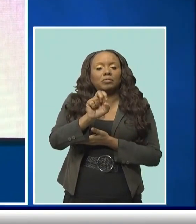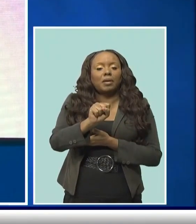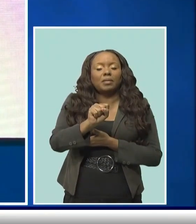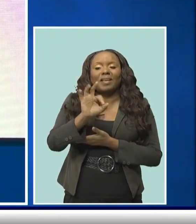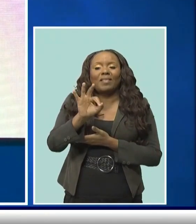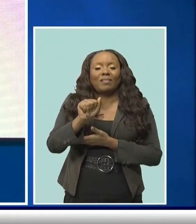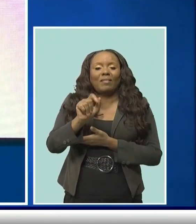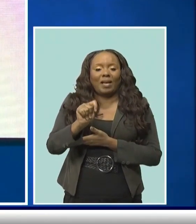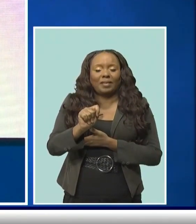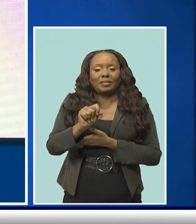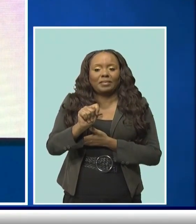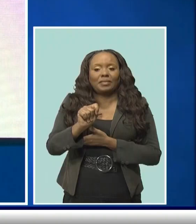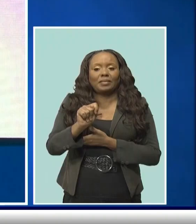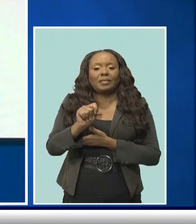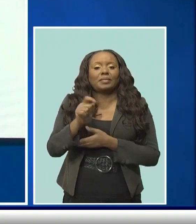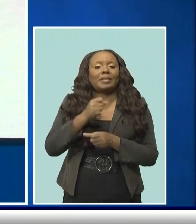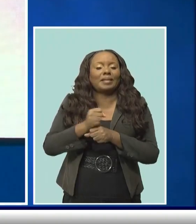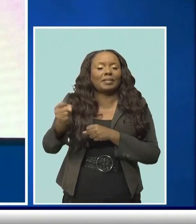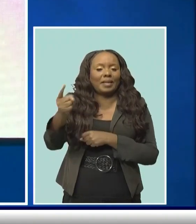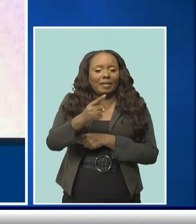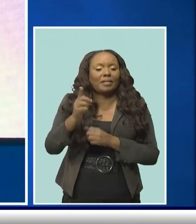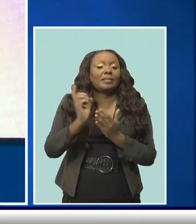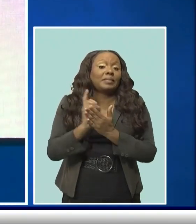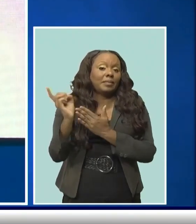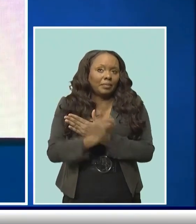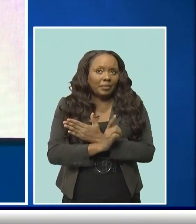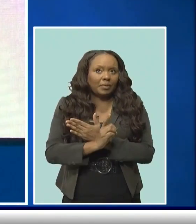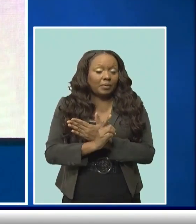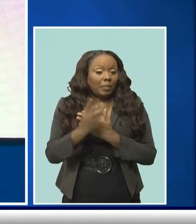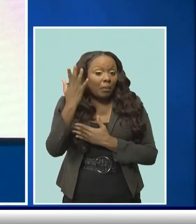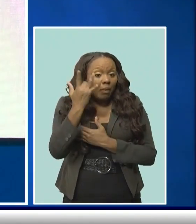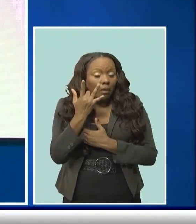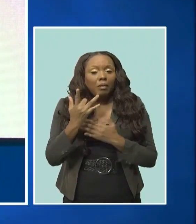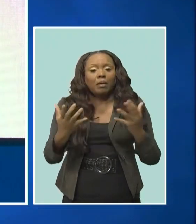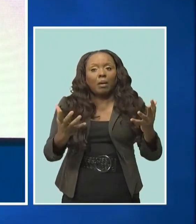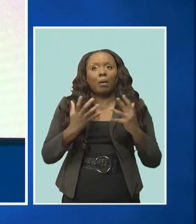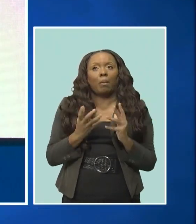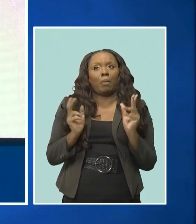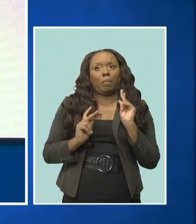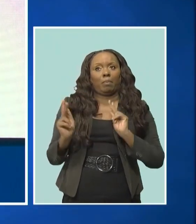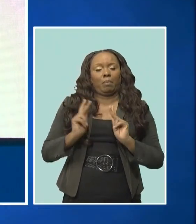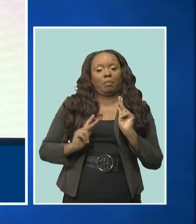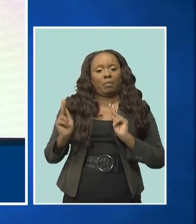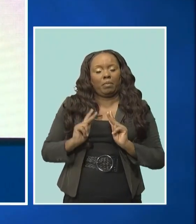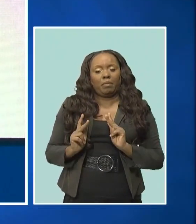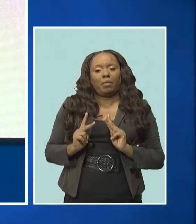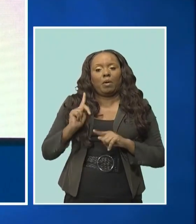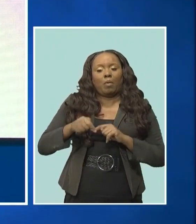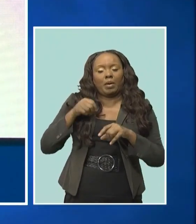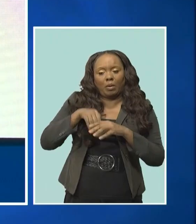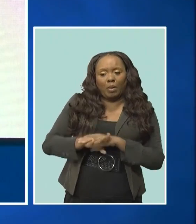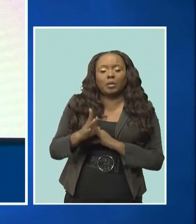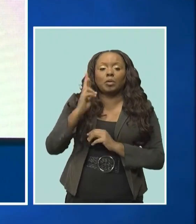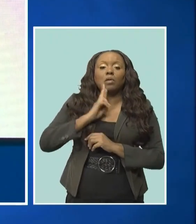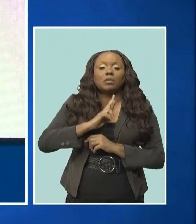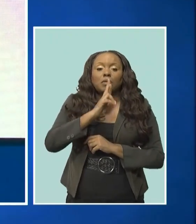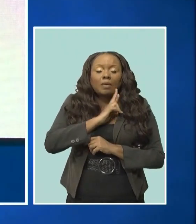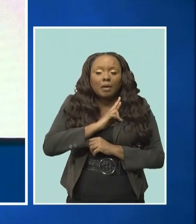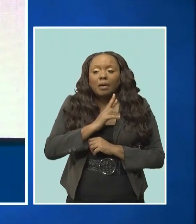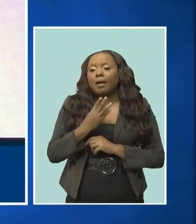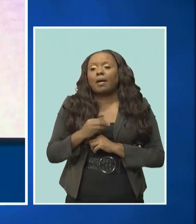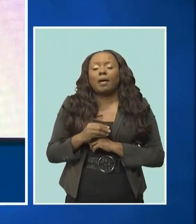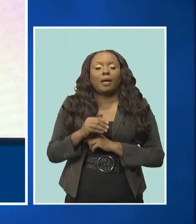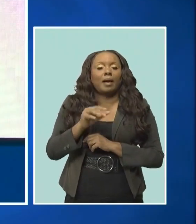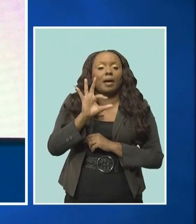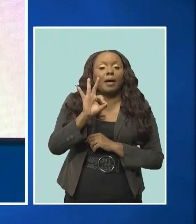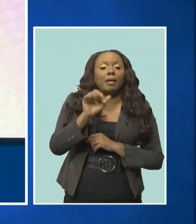in order to ensure that we can give people a better chance when going into restaurants and fast food places.